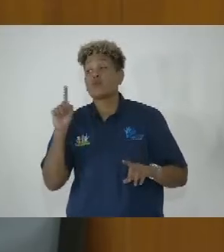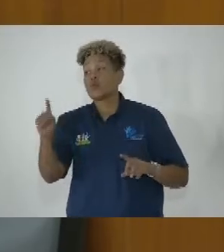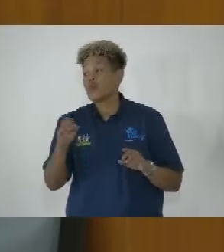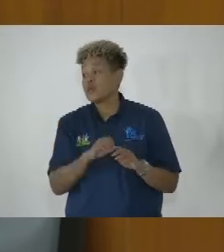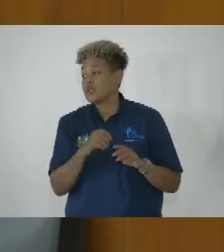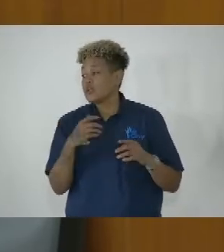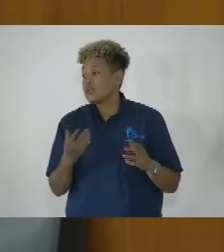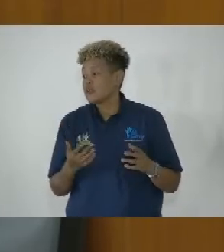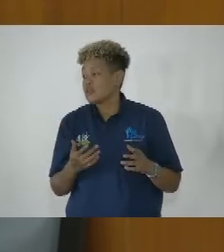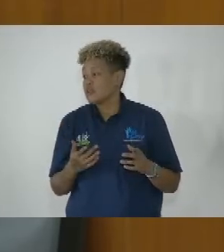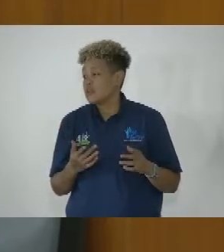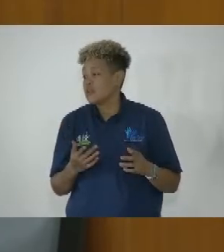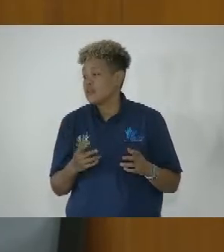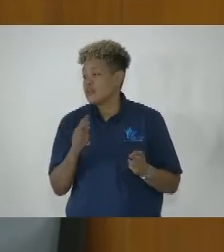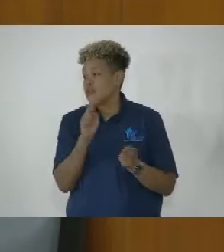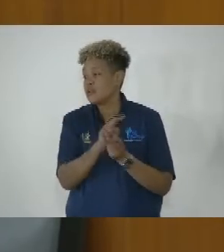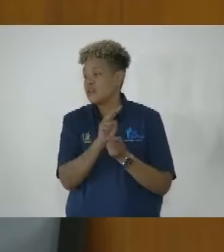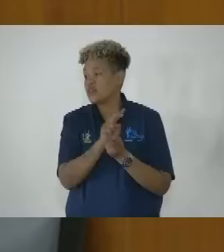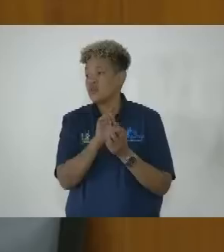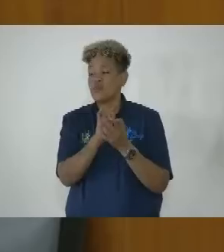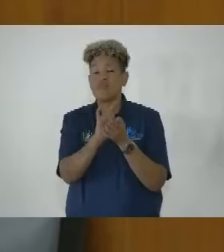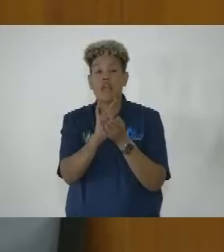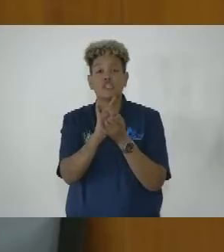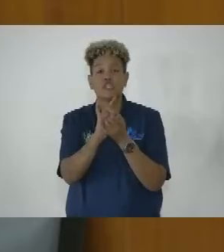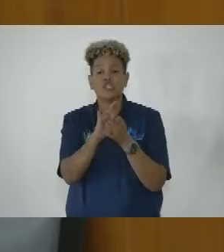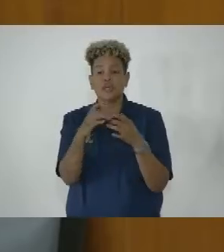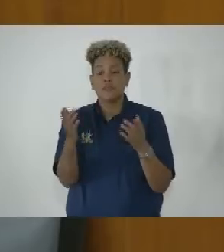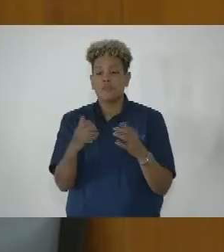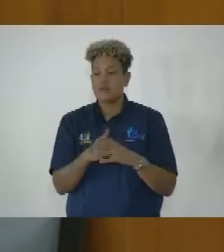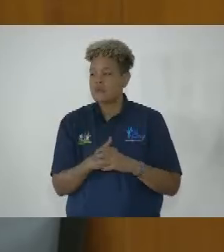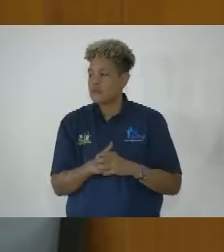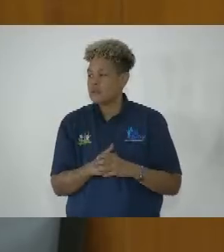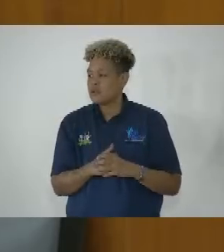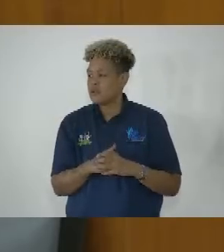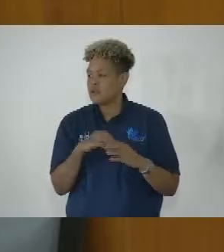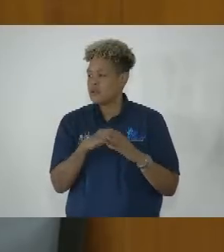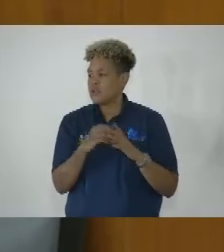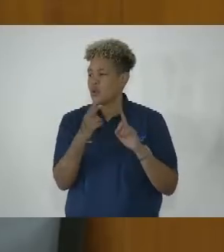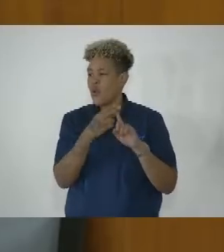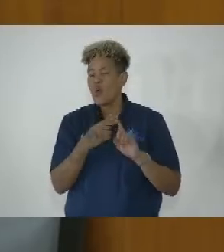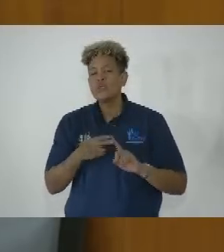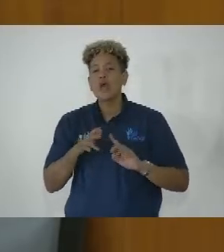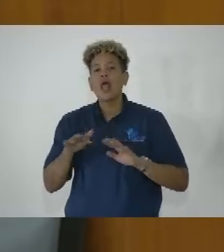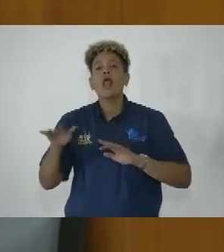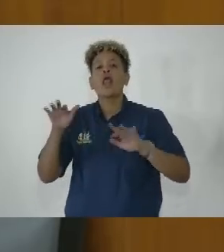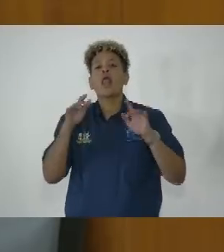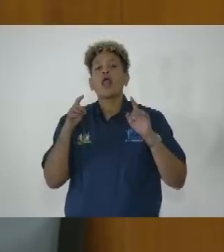into sexual relationships in hotels, etc., etc.